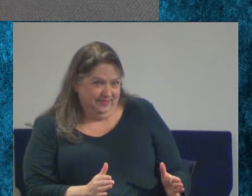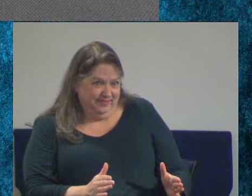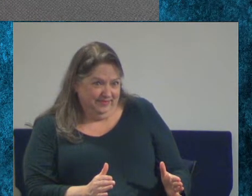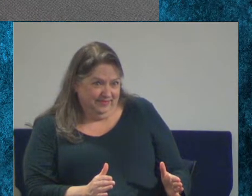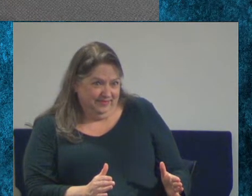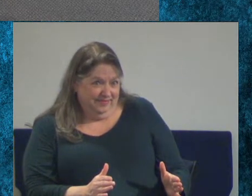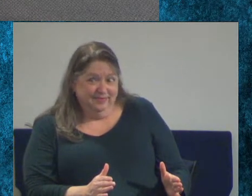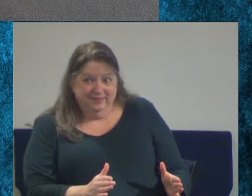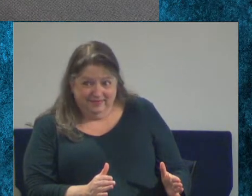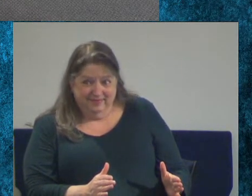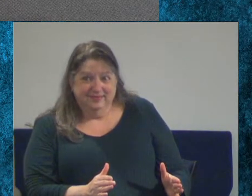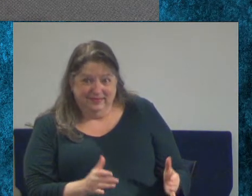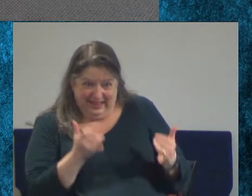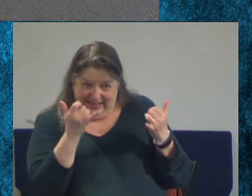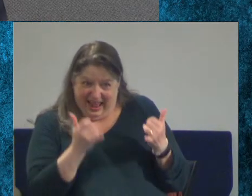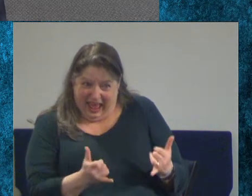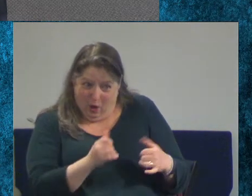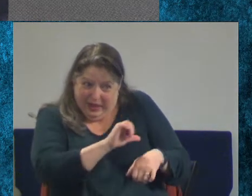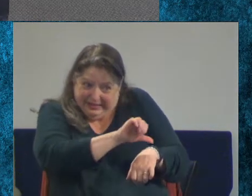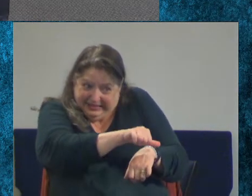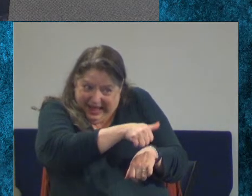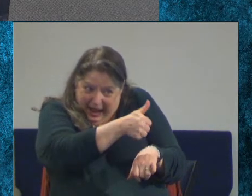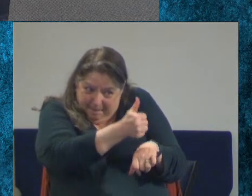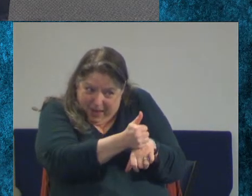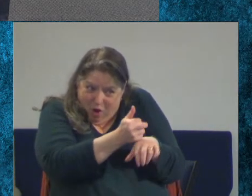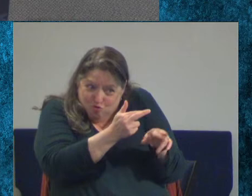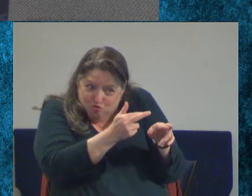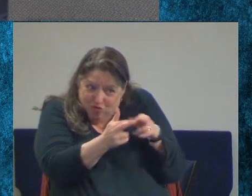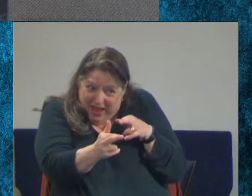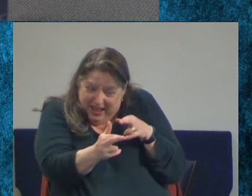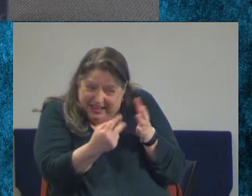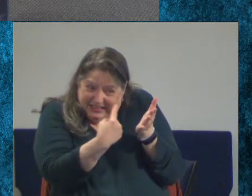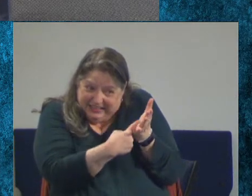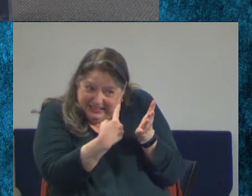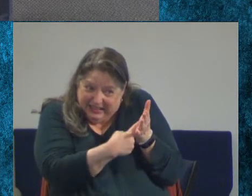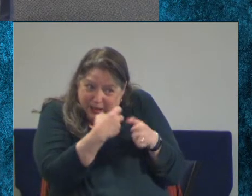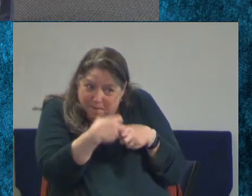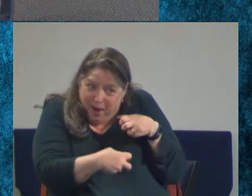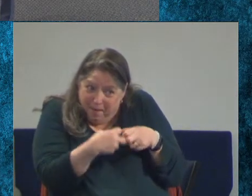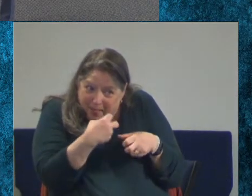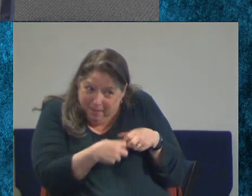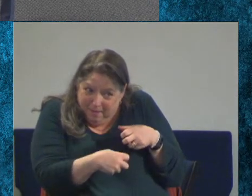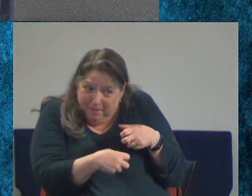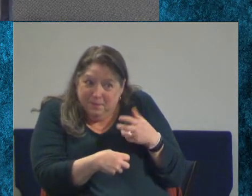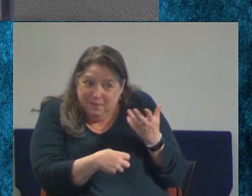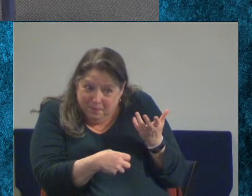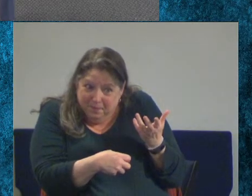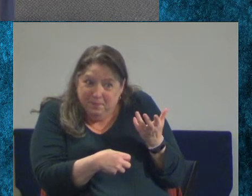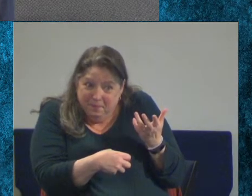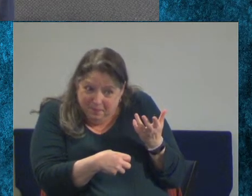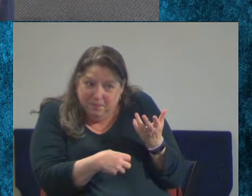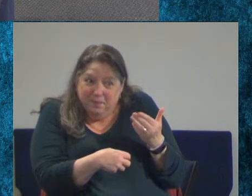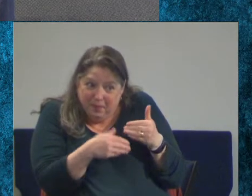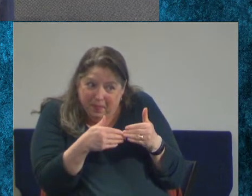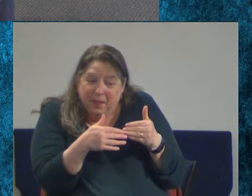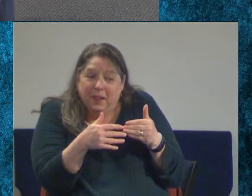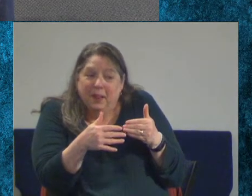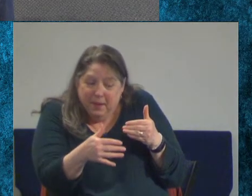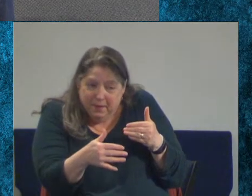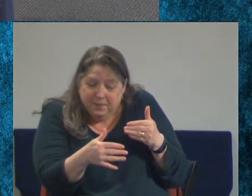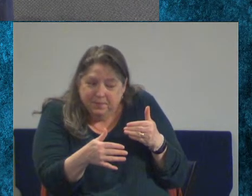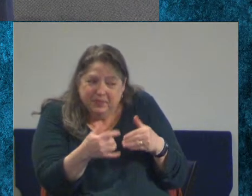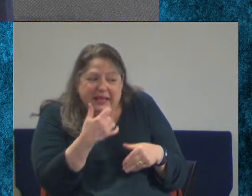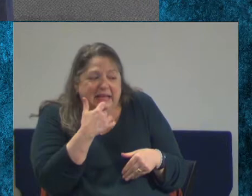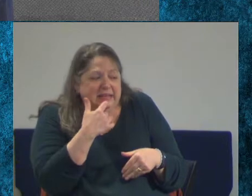more so inch his way to the gist of his letter, I want you to notice, first of all, secondly, not just the love for the saints, but he addresses